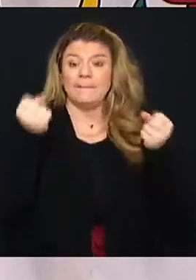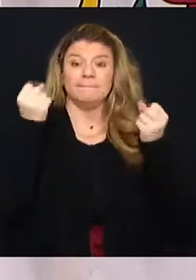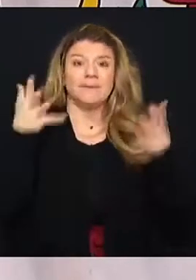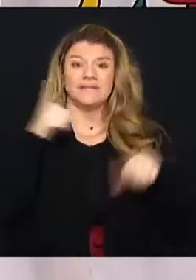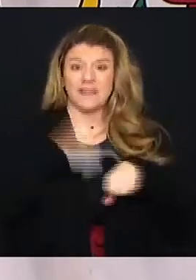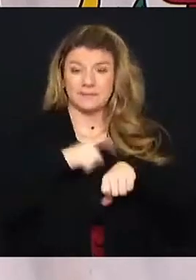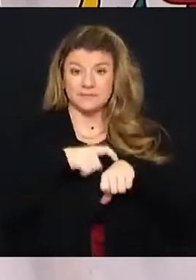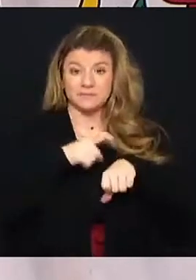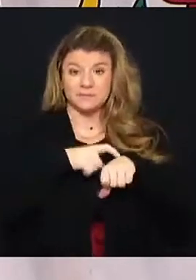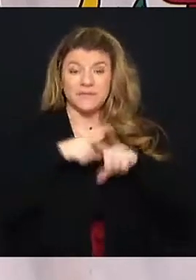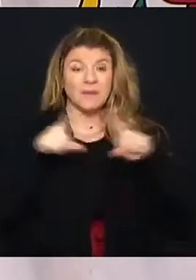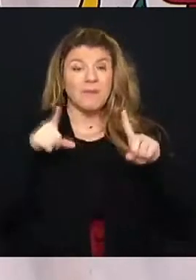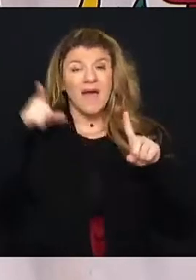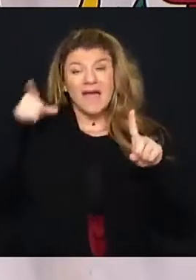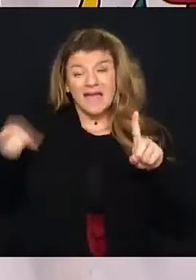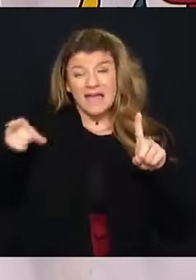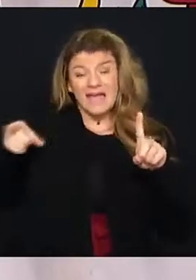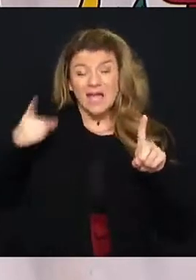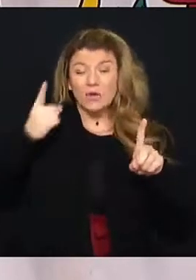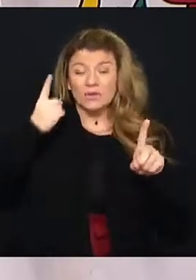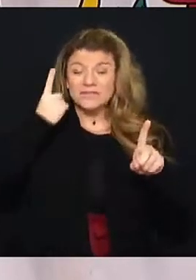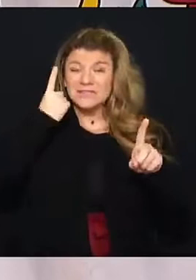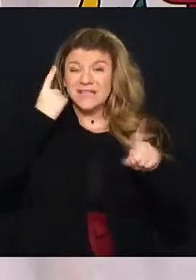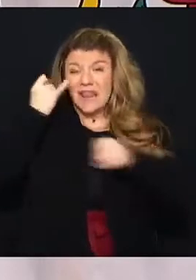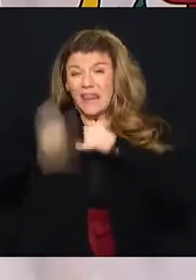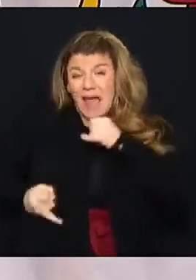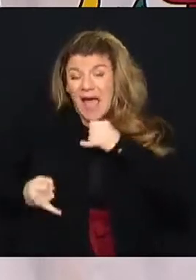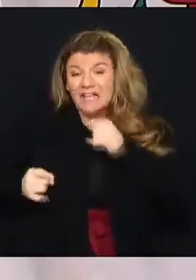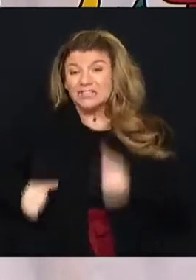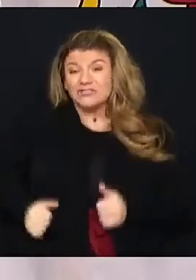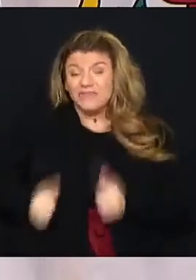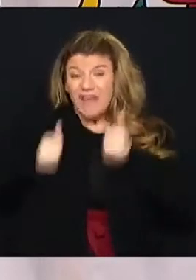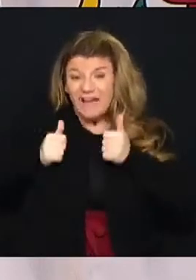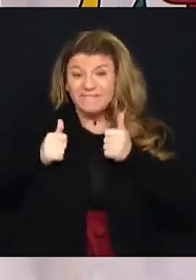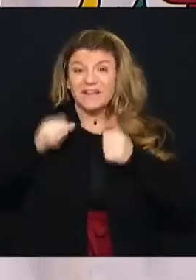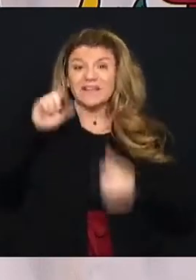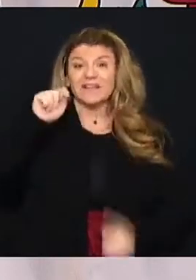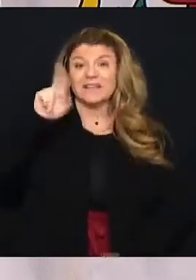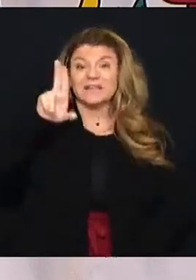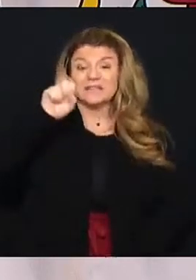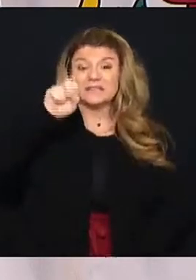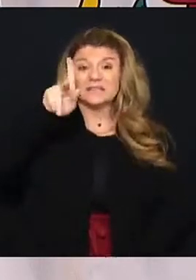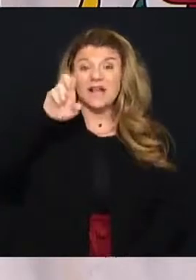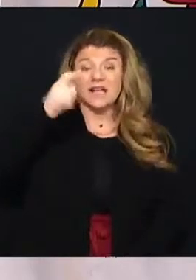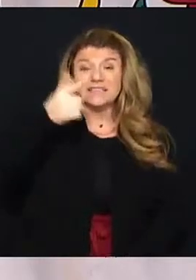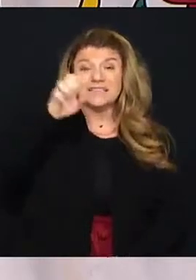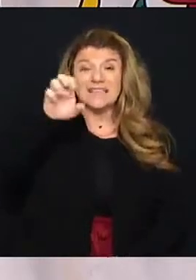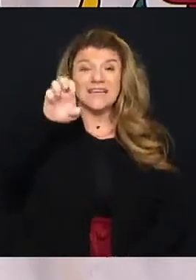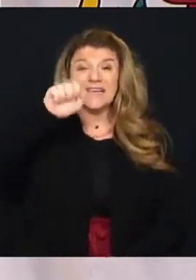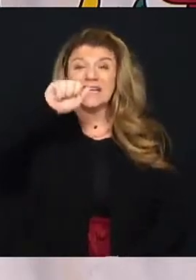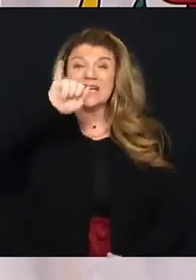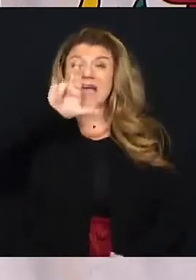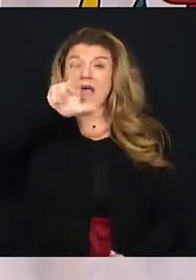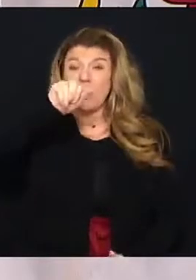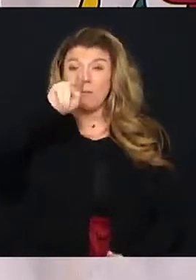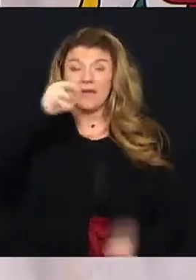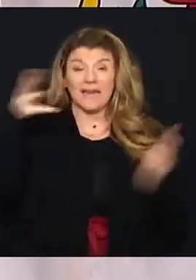times. But he was the last surviving Tuskegee Airman in the state of West